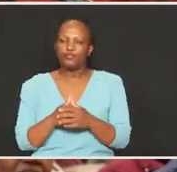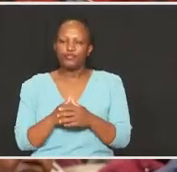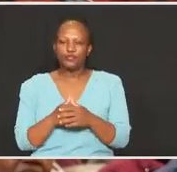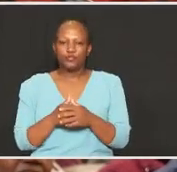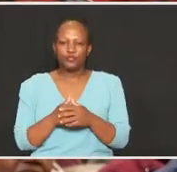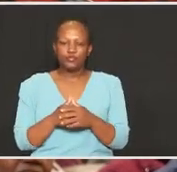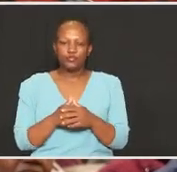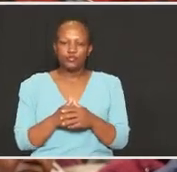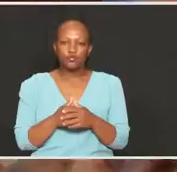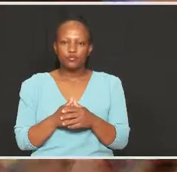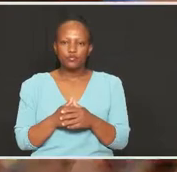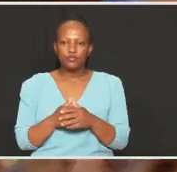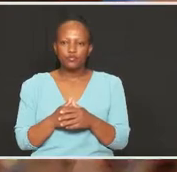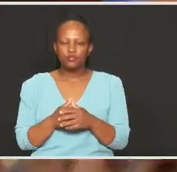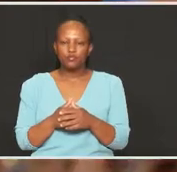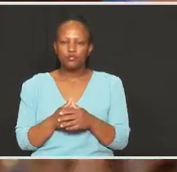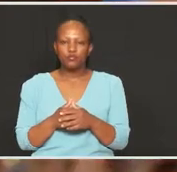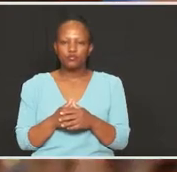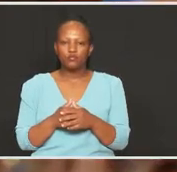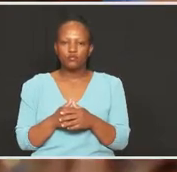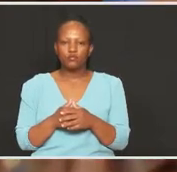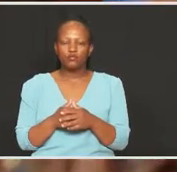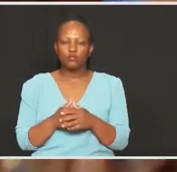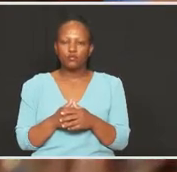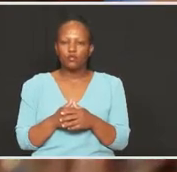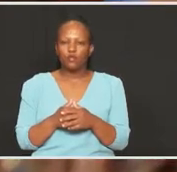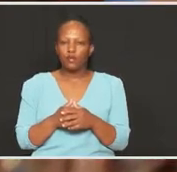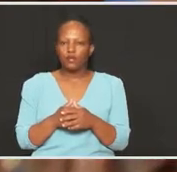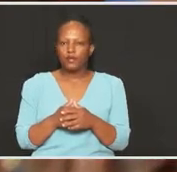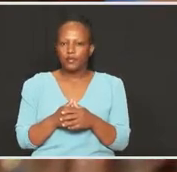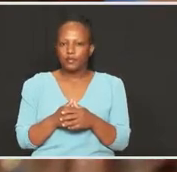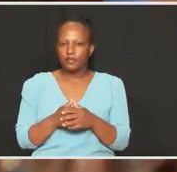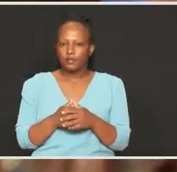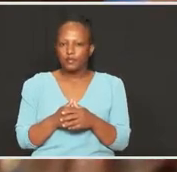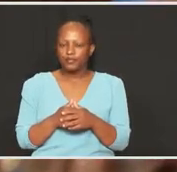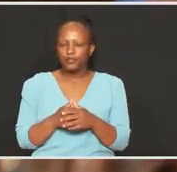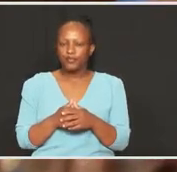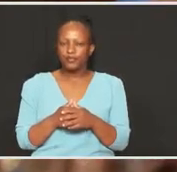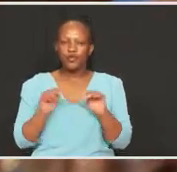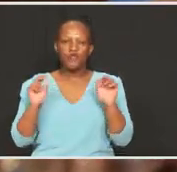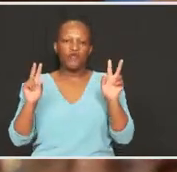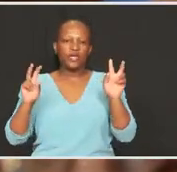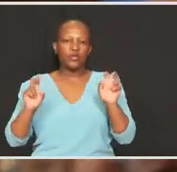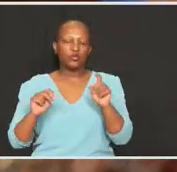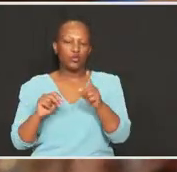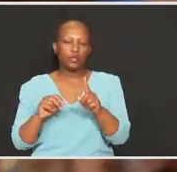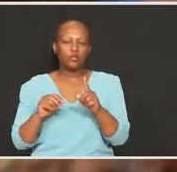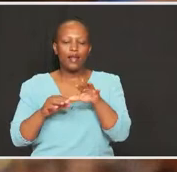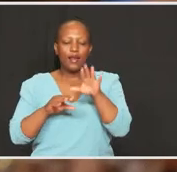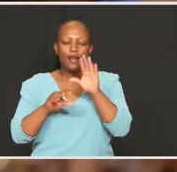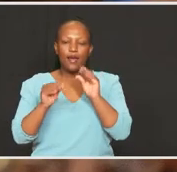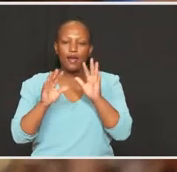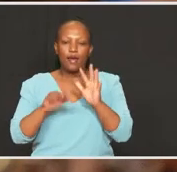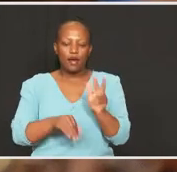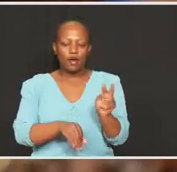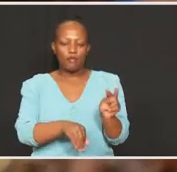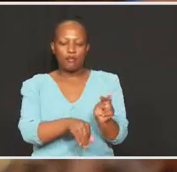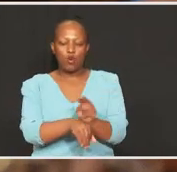of the issues of monitoring of learners